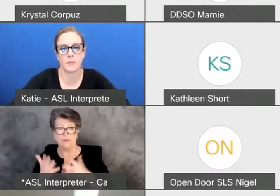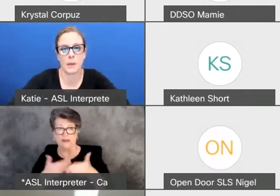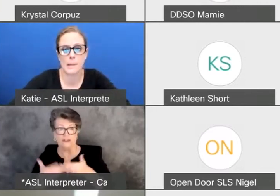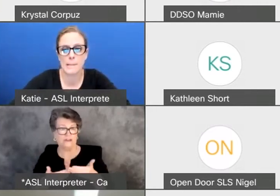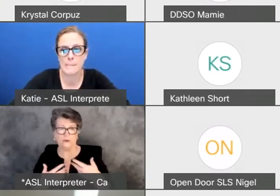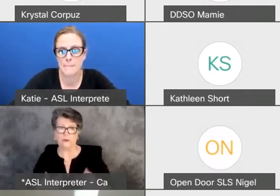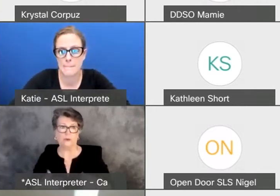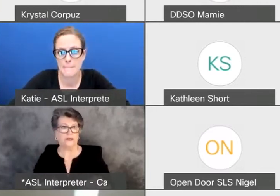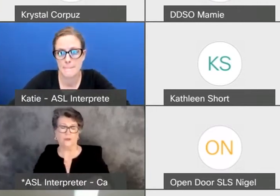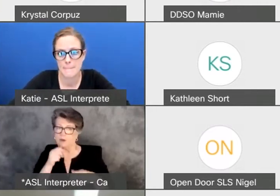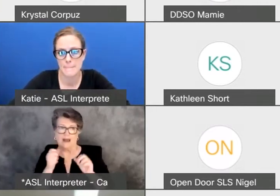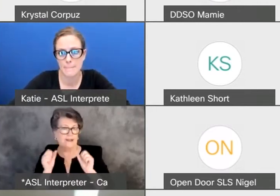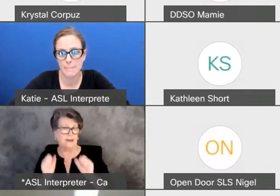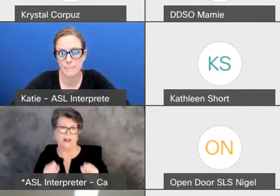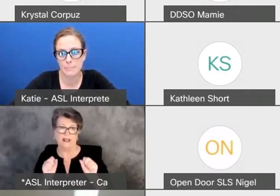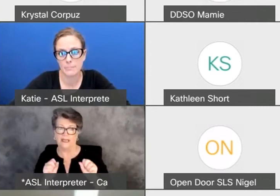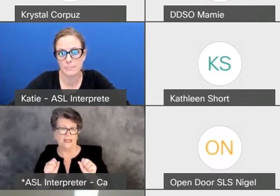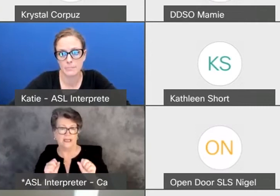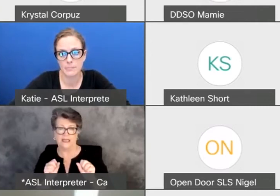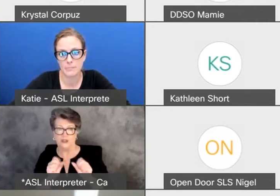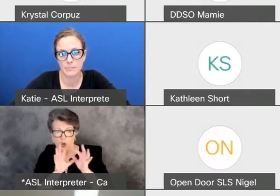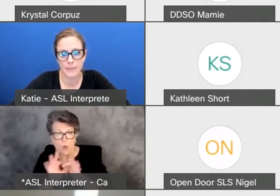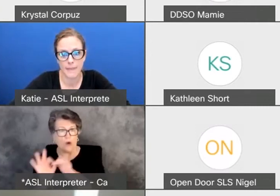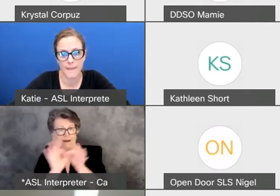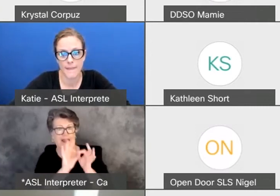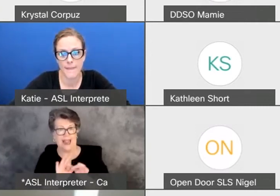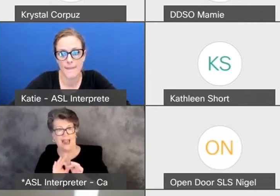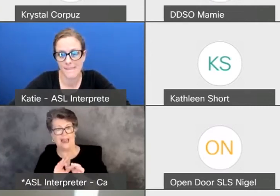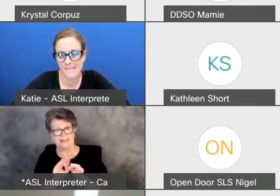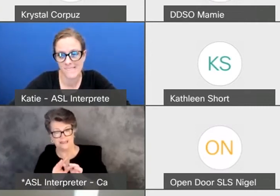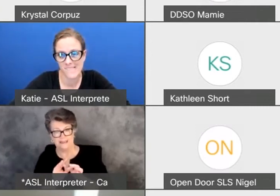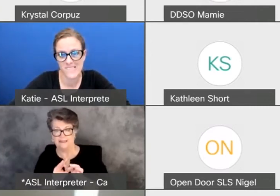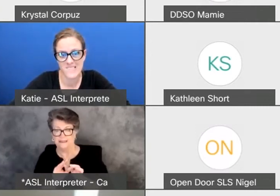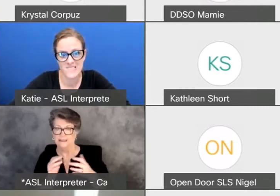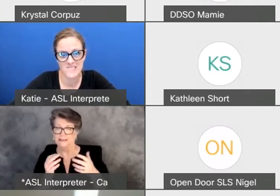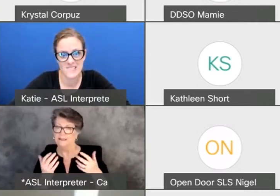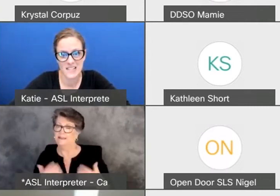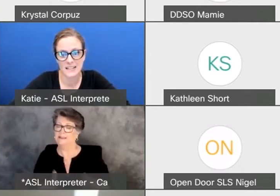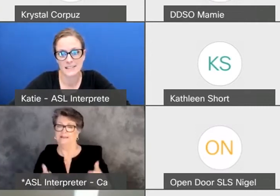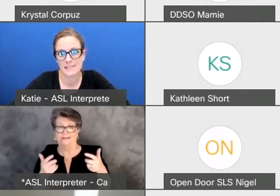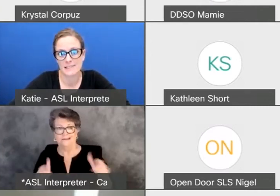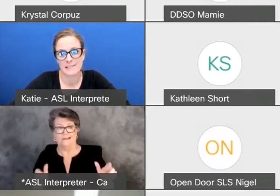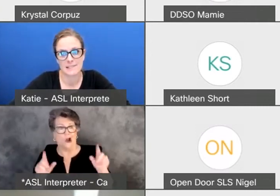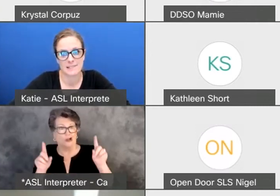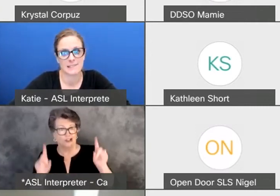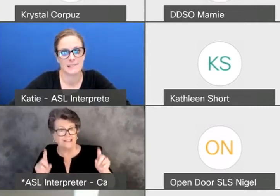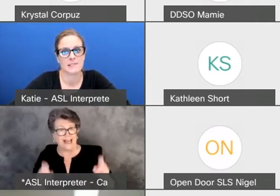have the ability to coordinate like large scale test like distribution to